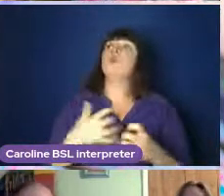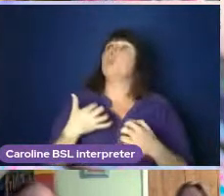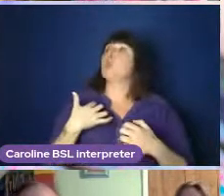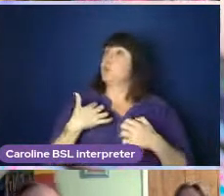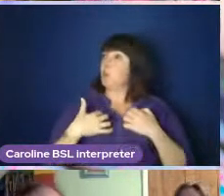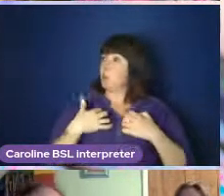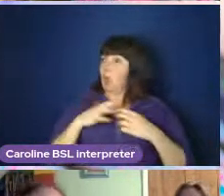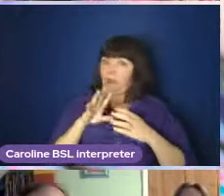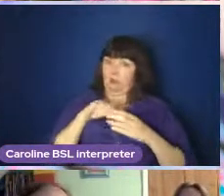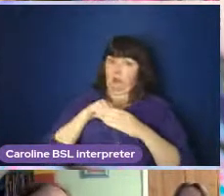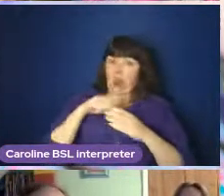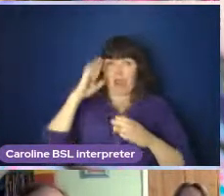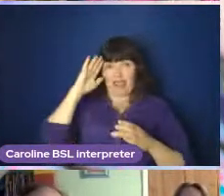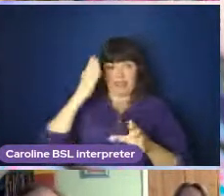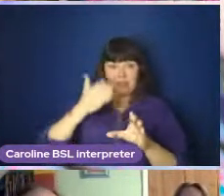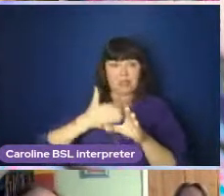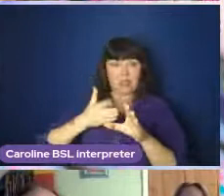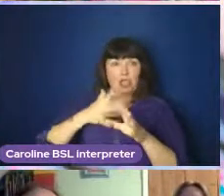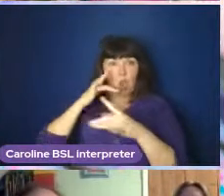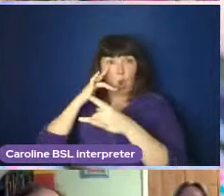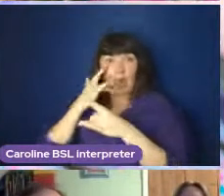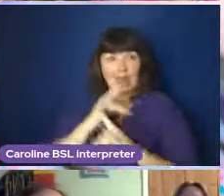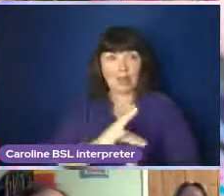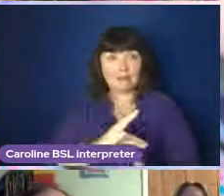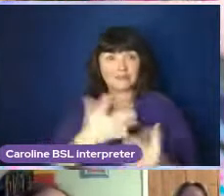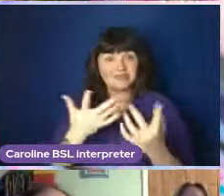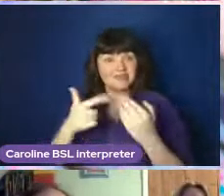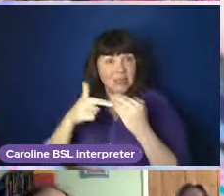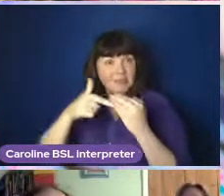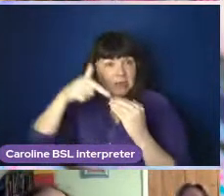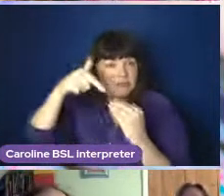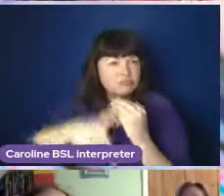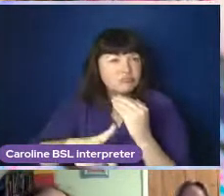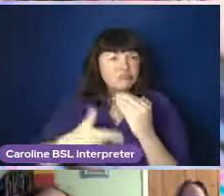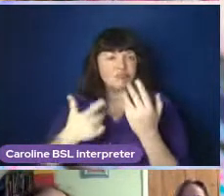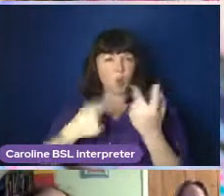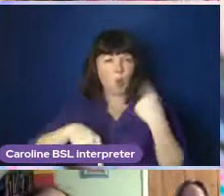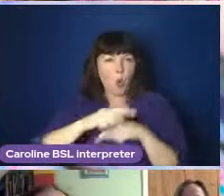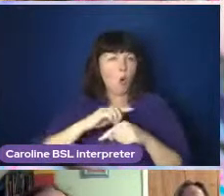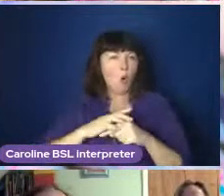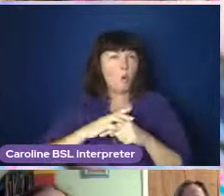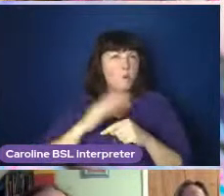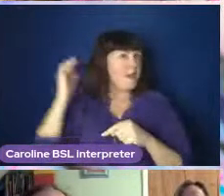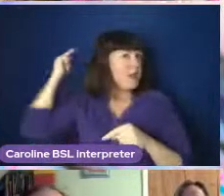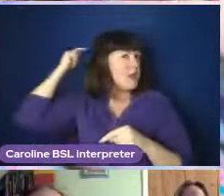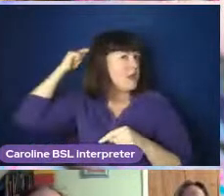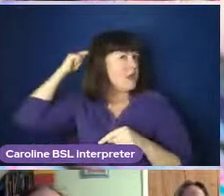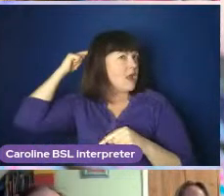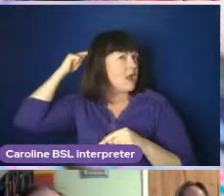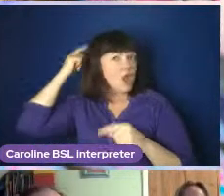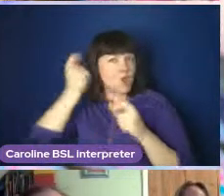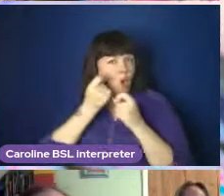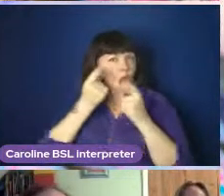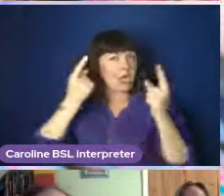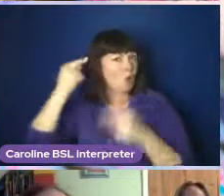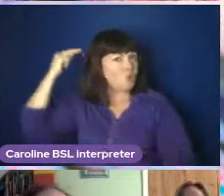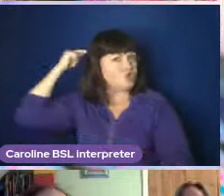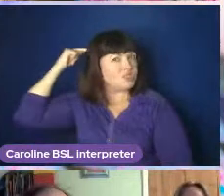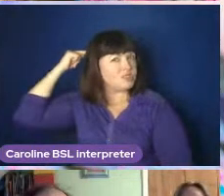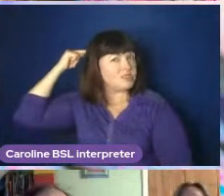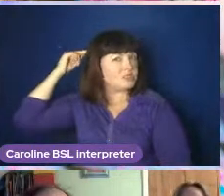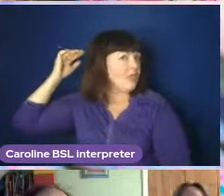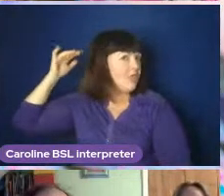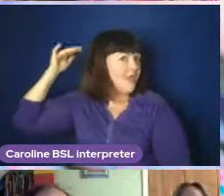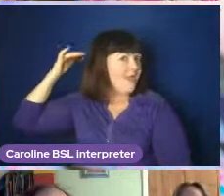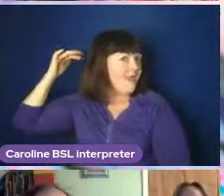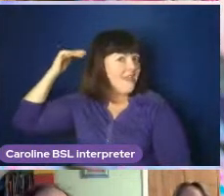stuff going on now. I like that. Your deeper unconscious self has produced that. No, it's great, love